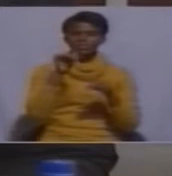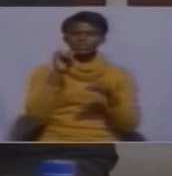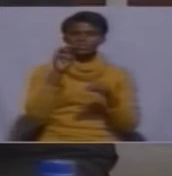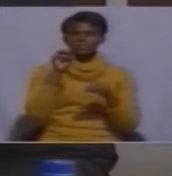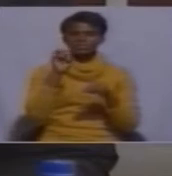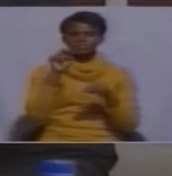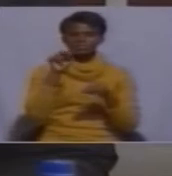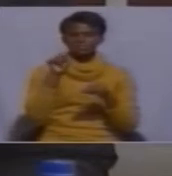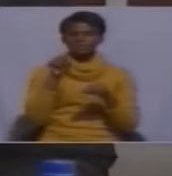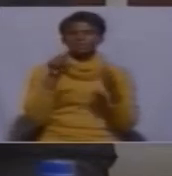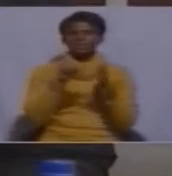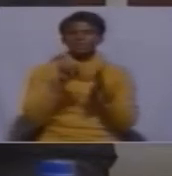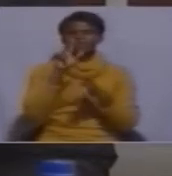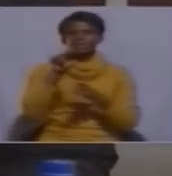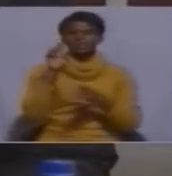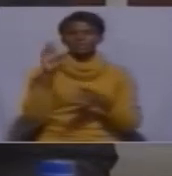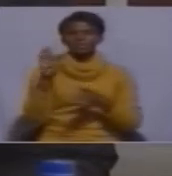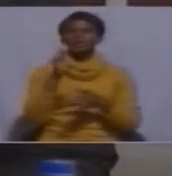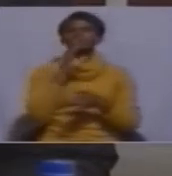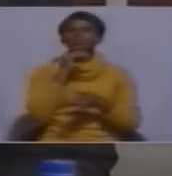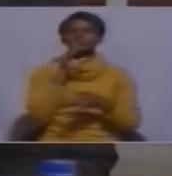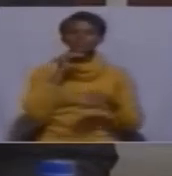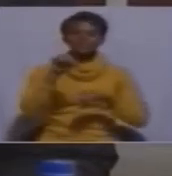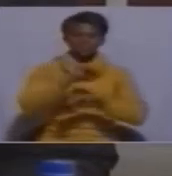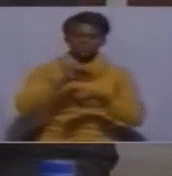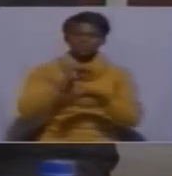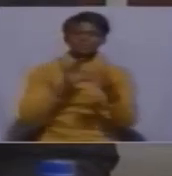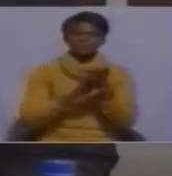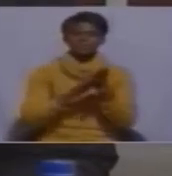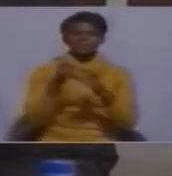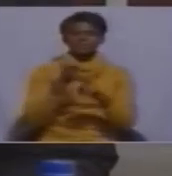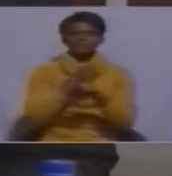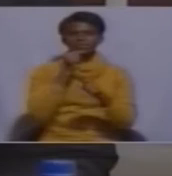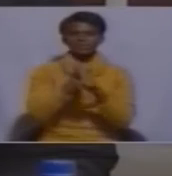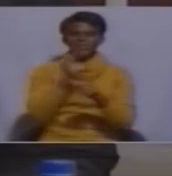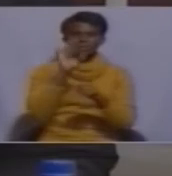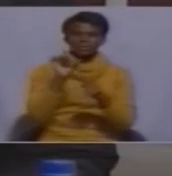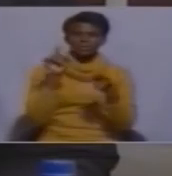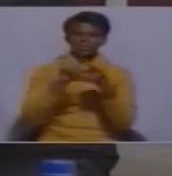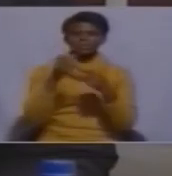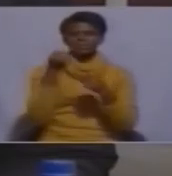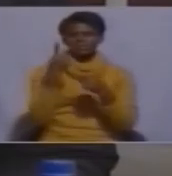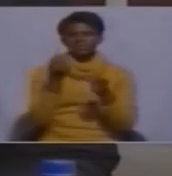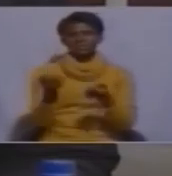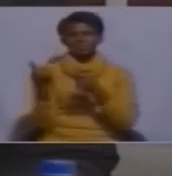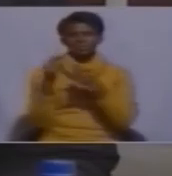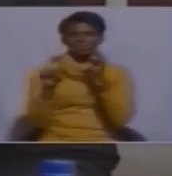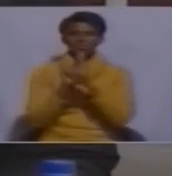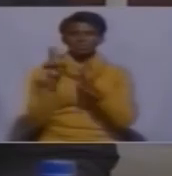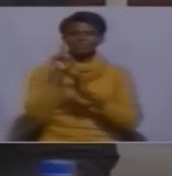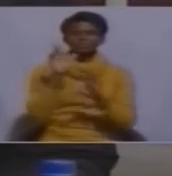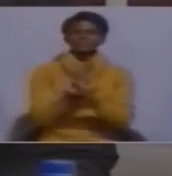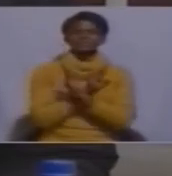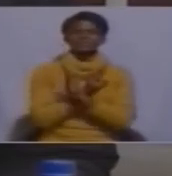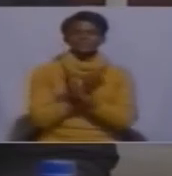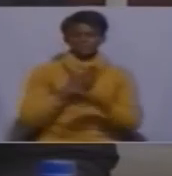I went to Kablonga Boys for my secondary school from grade 8 to 12. Then I went to the University of Zambia, where